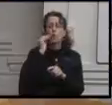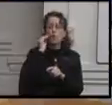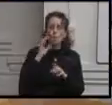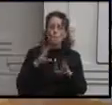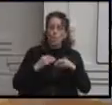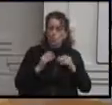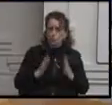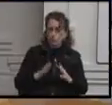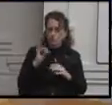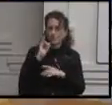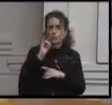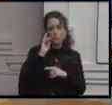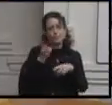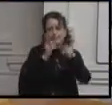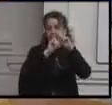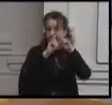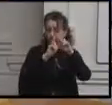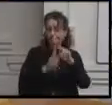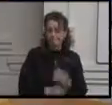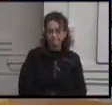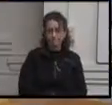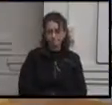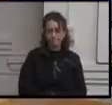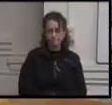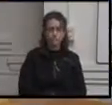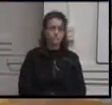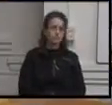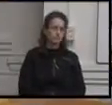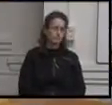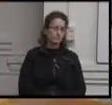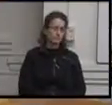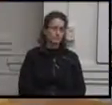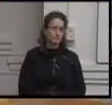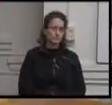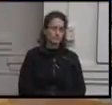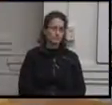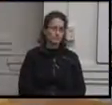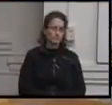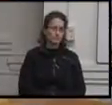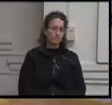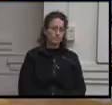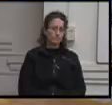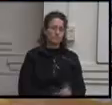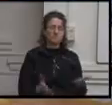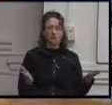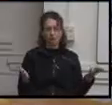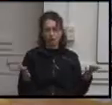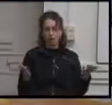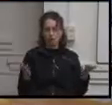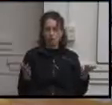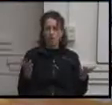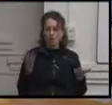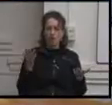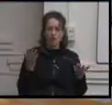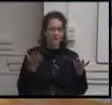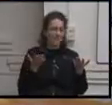end up with a situation where different taxpayers in different parts of the town are receiving fundamentally